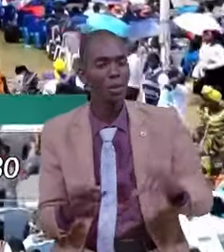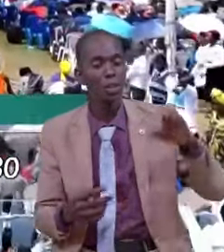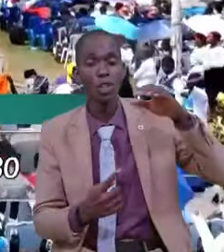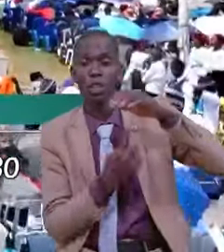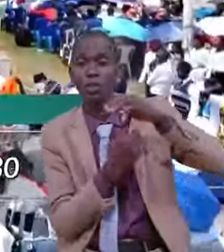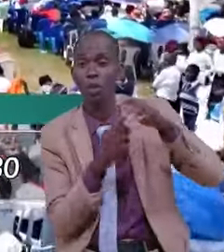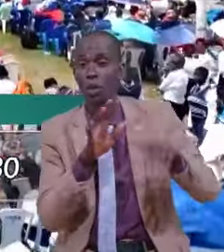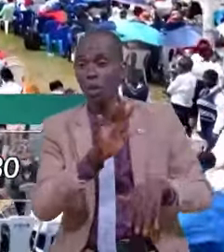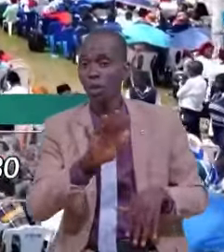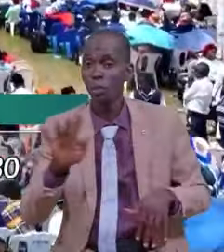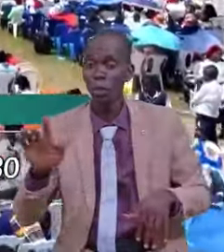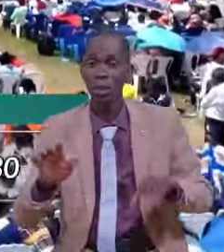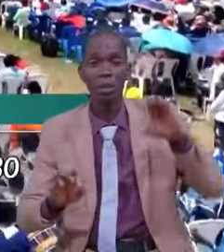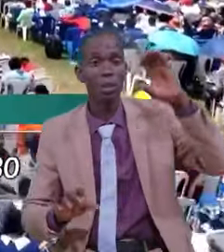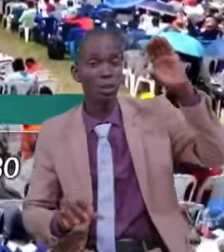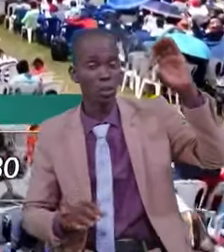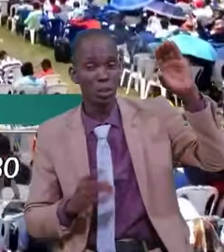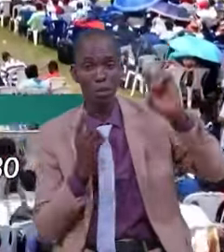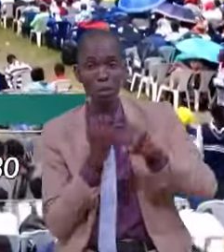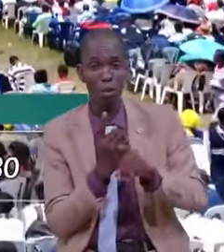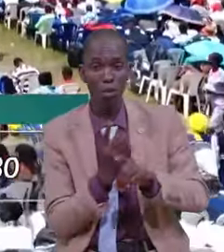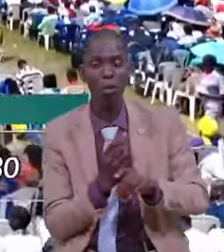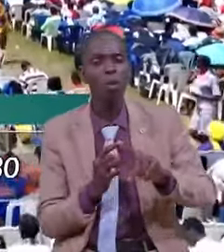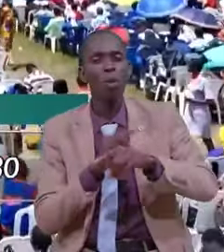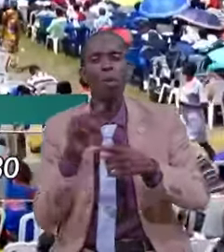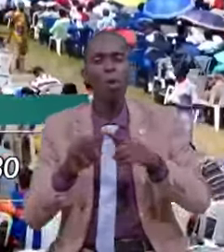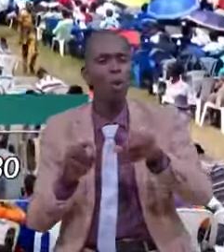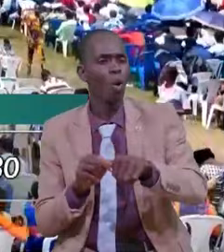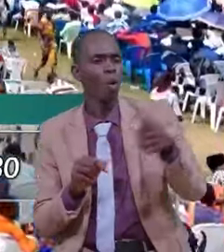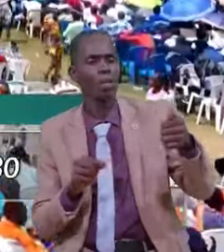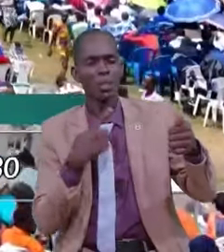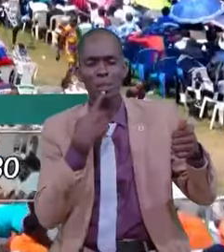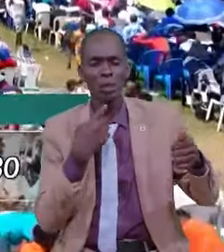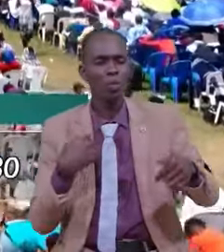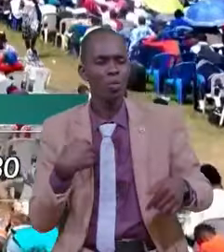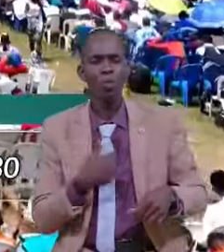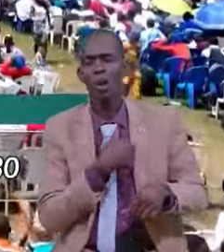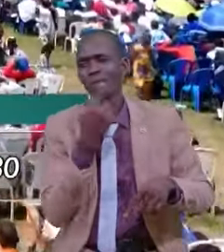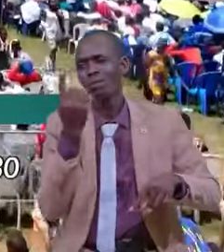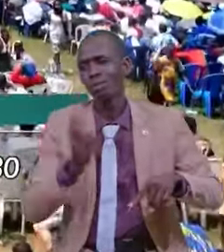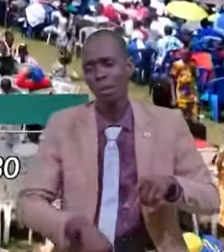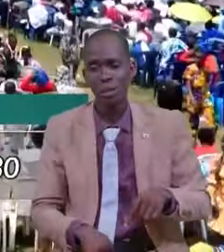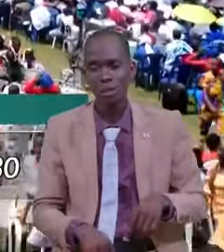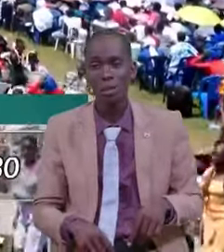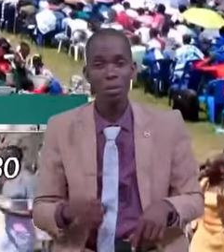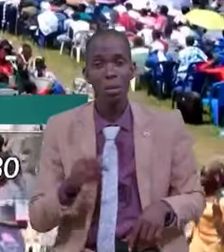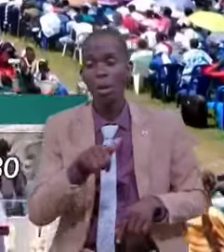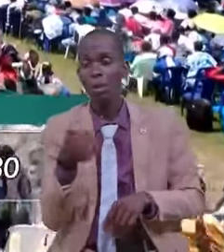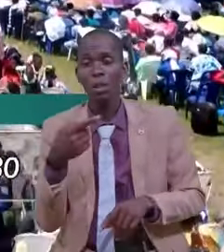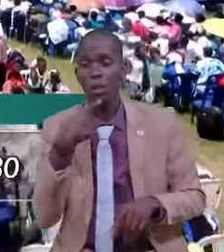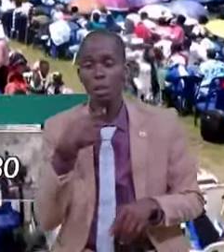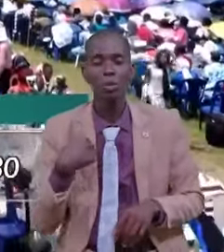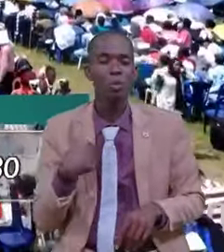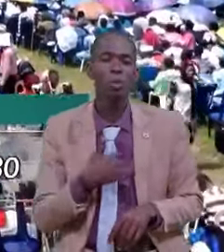When others said, we cannot, and they said, we will not, and they said, there